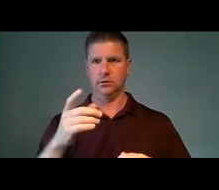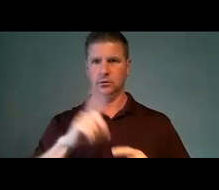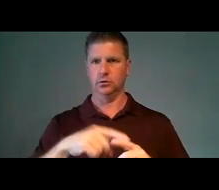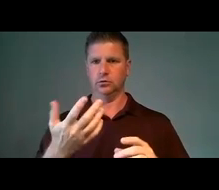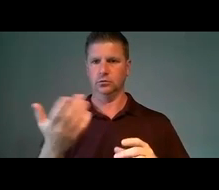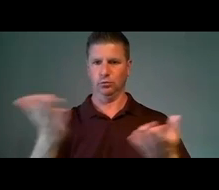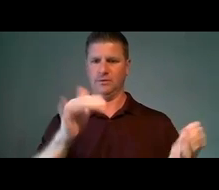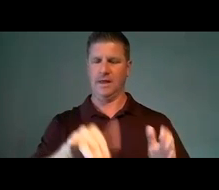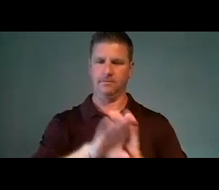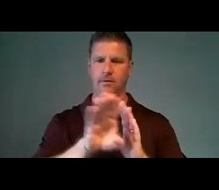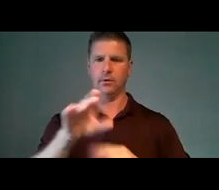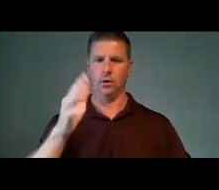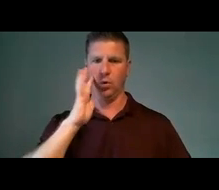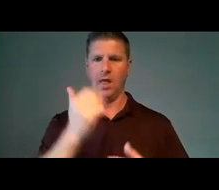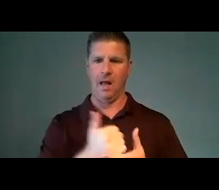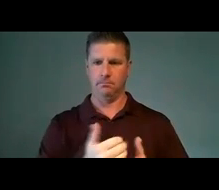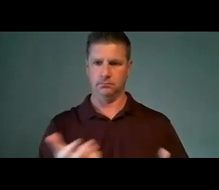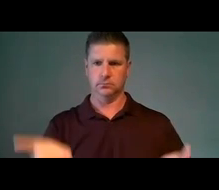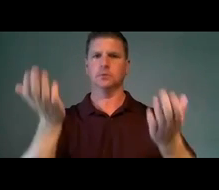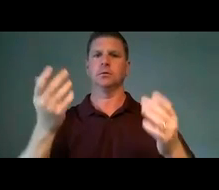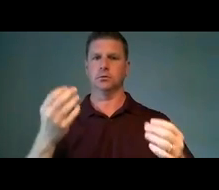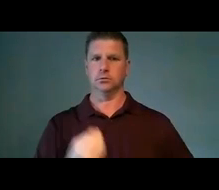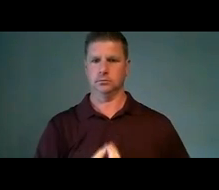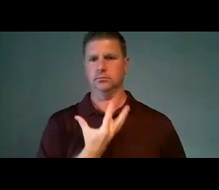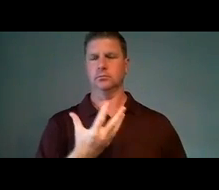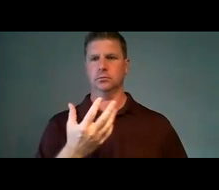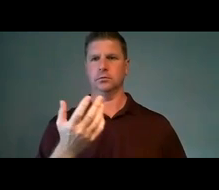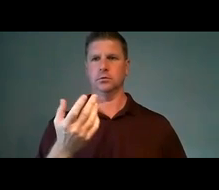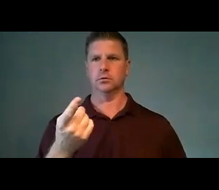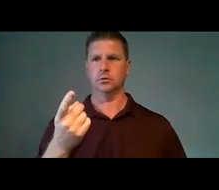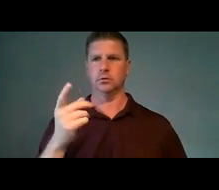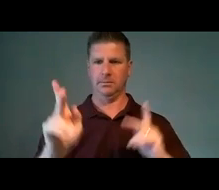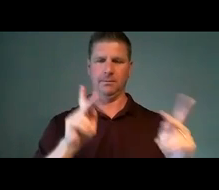would definitely uplift the people versus the brick and mortar.